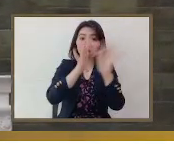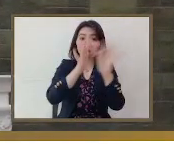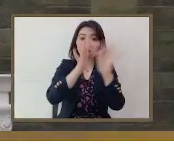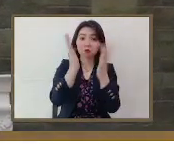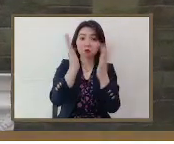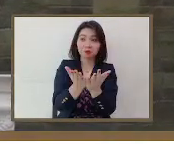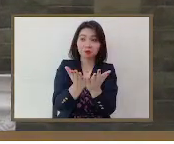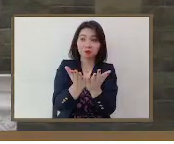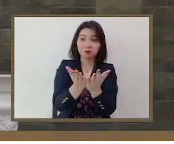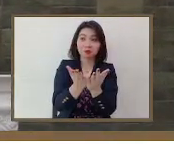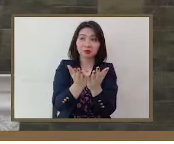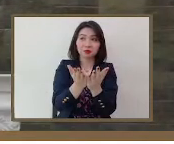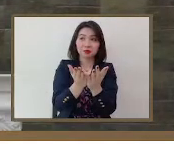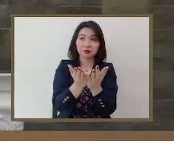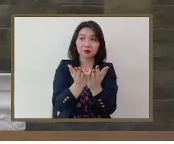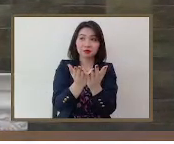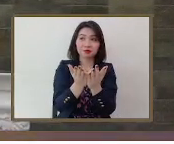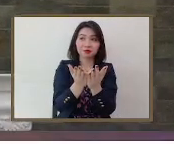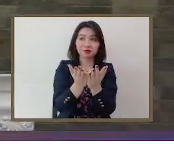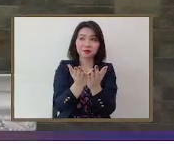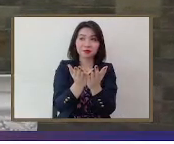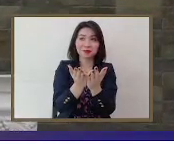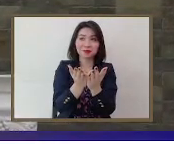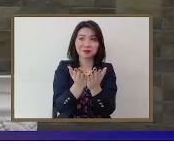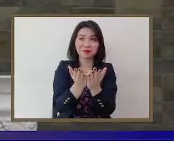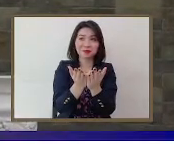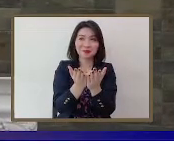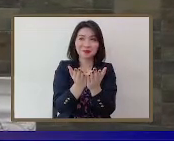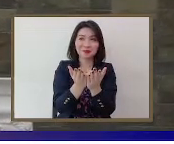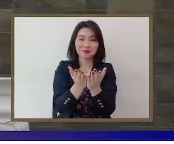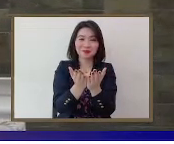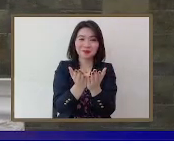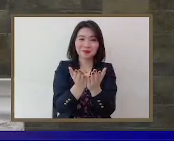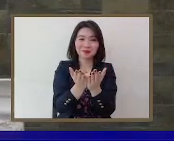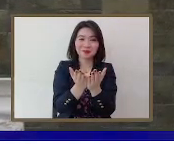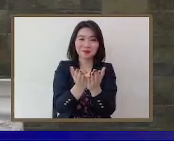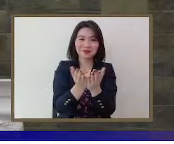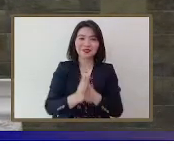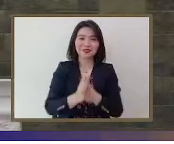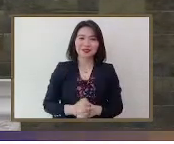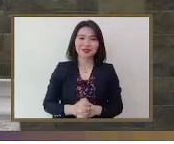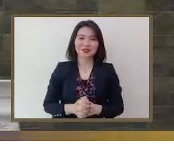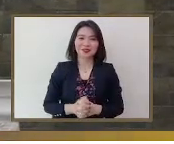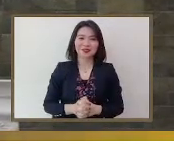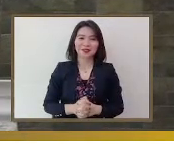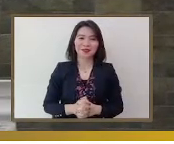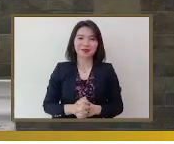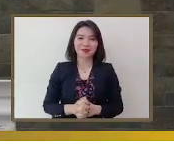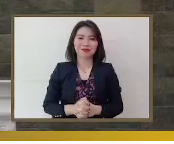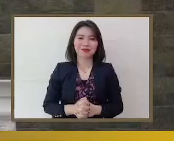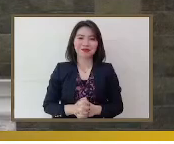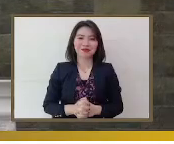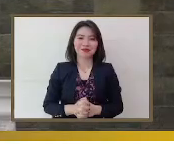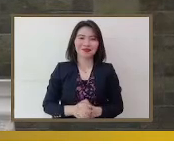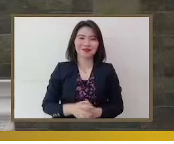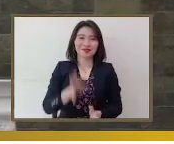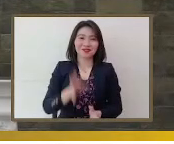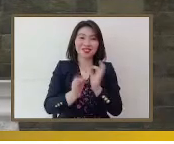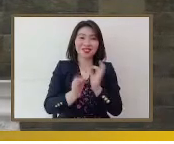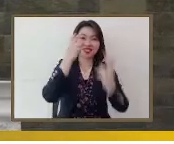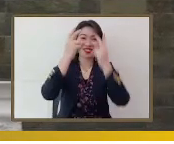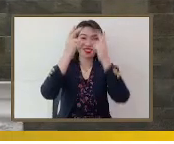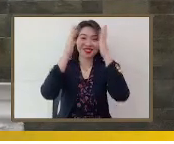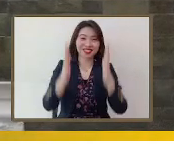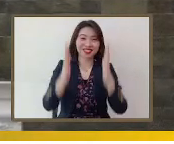the passages that I'm going to read in the screen, okay? So just look at the screen. If you are first-time visitors, you don't